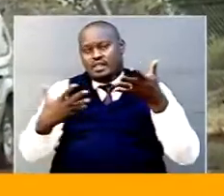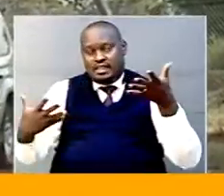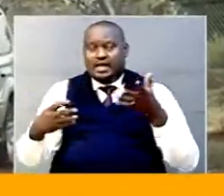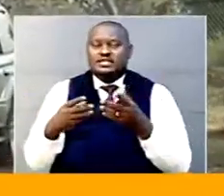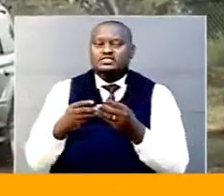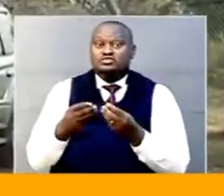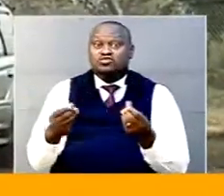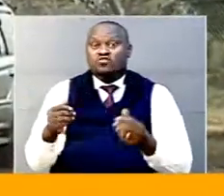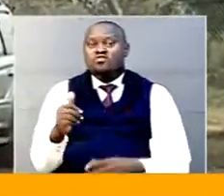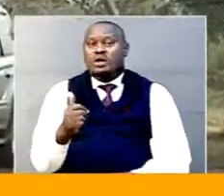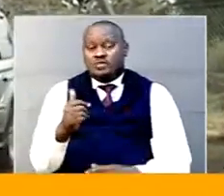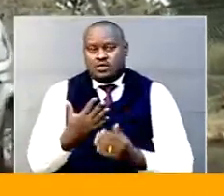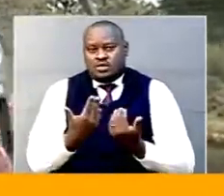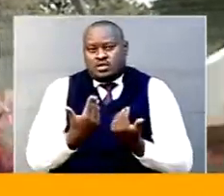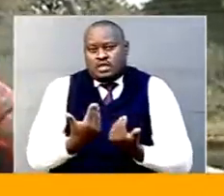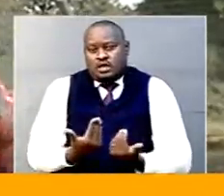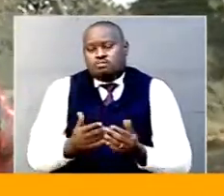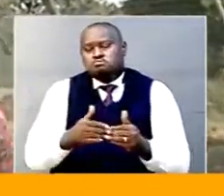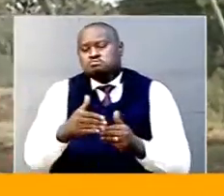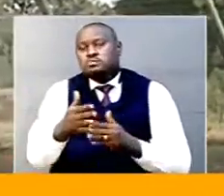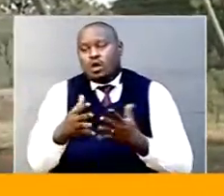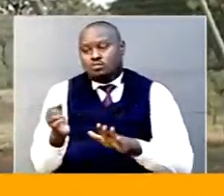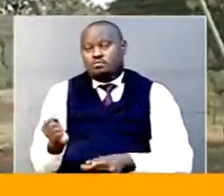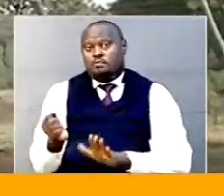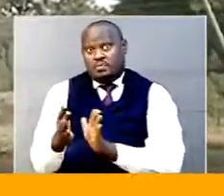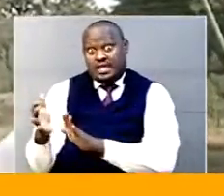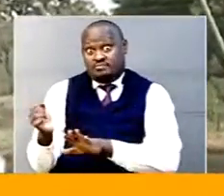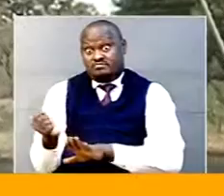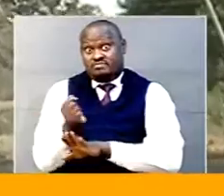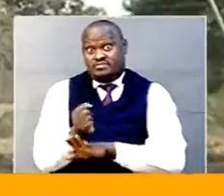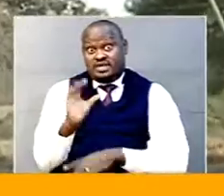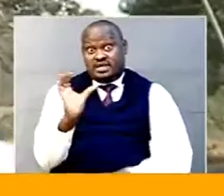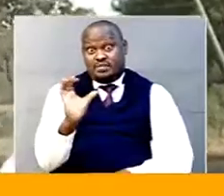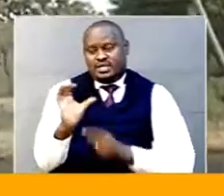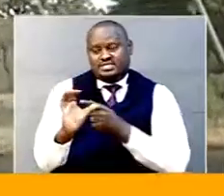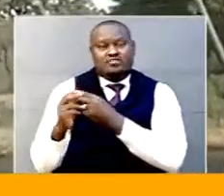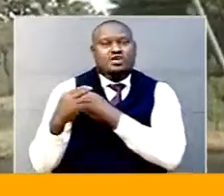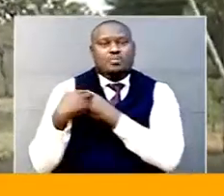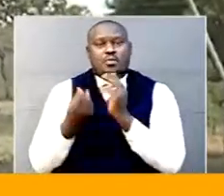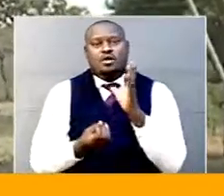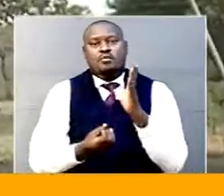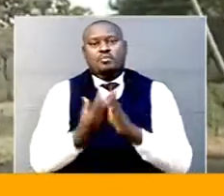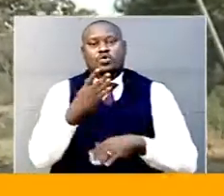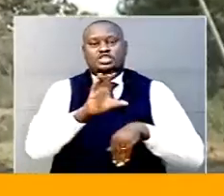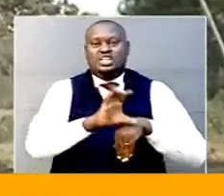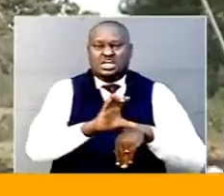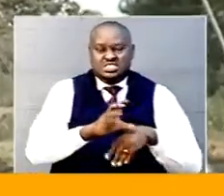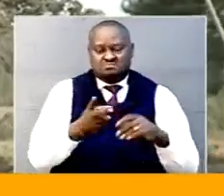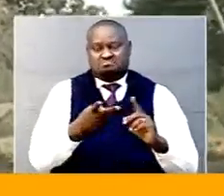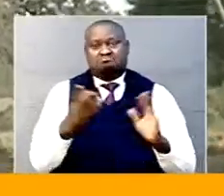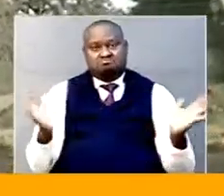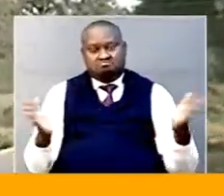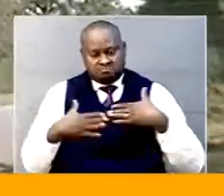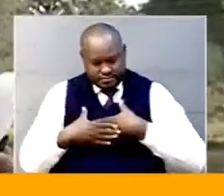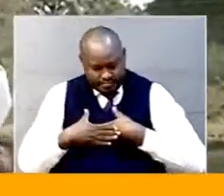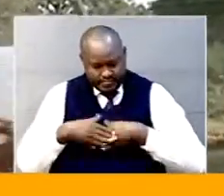currently contracting a contractor who will construct the religious facilities, the mosque, the